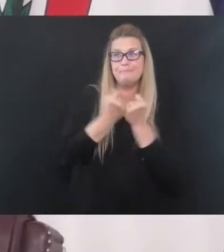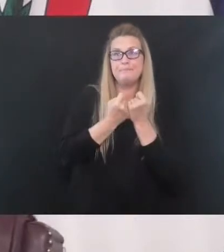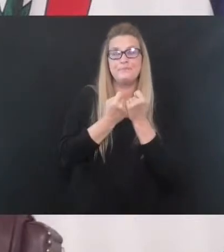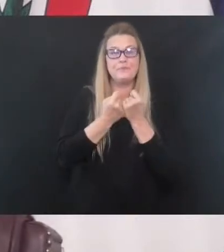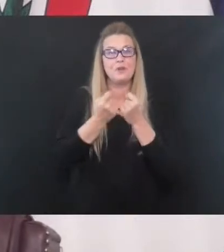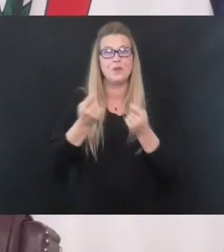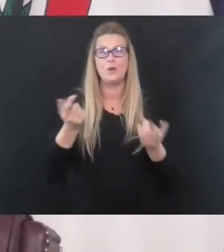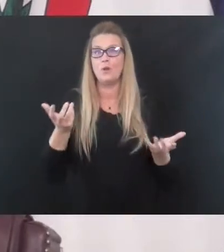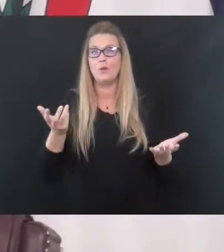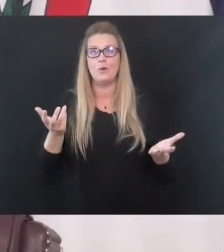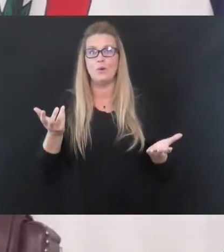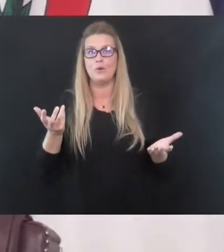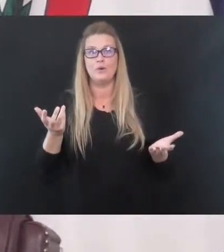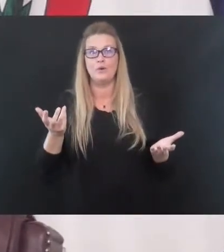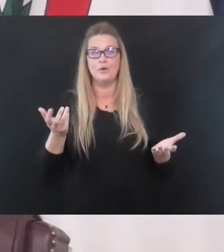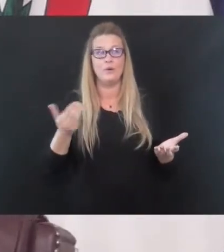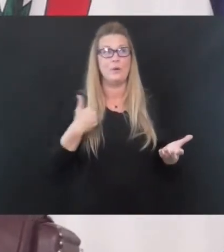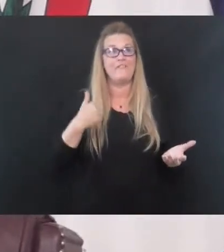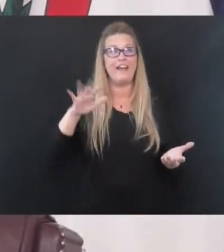we've had